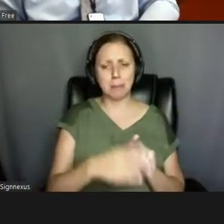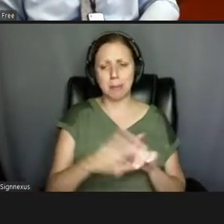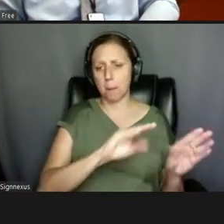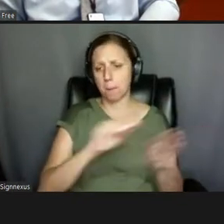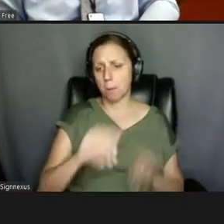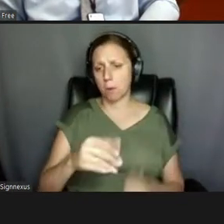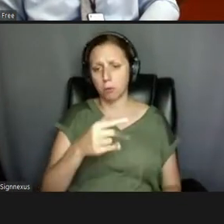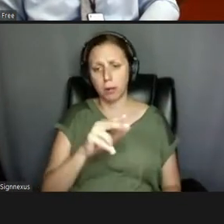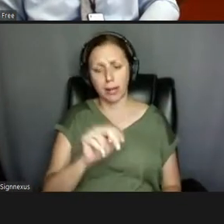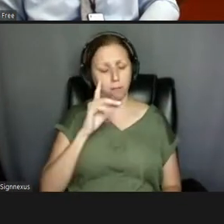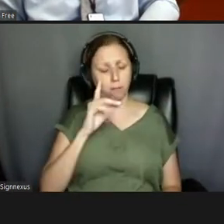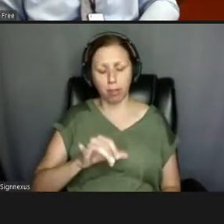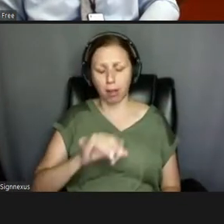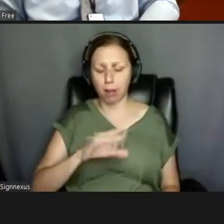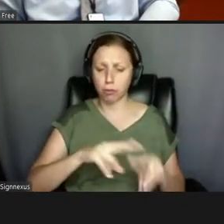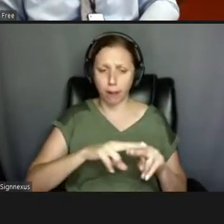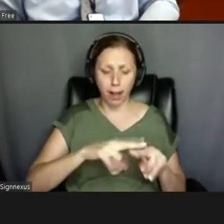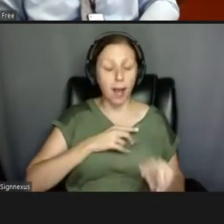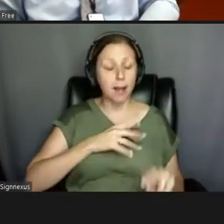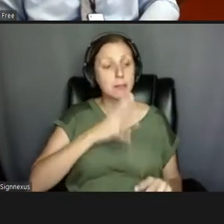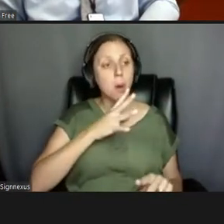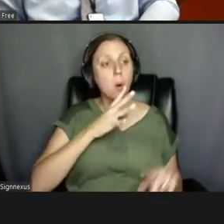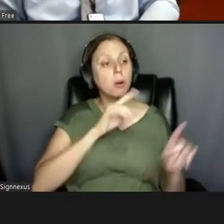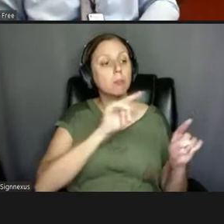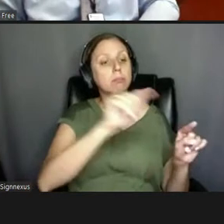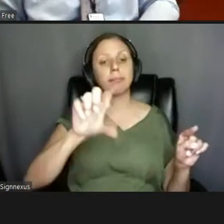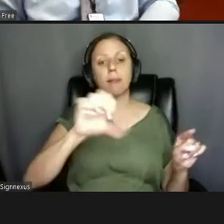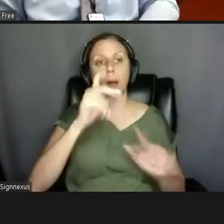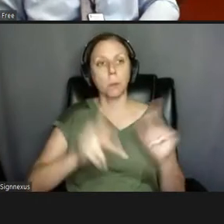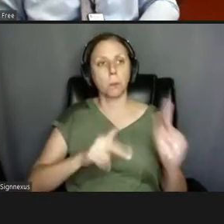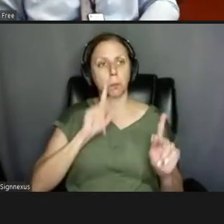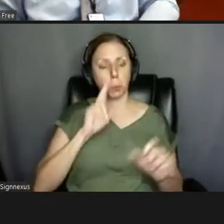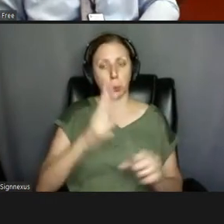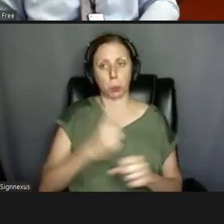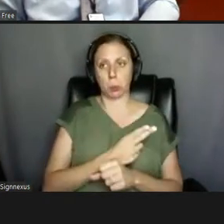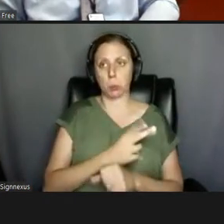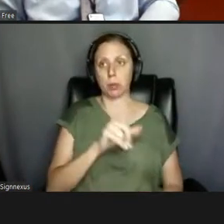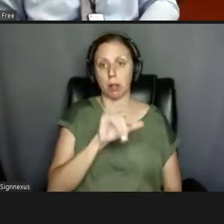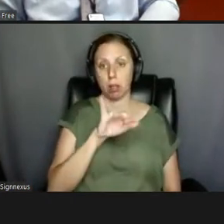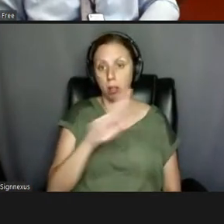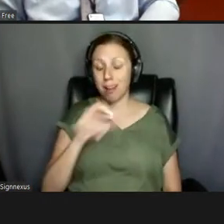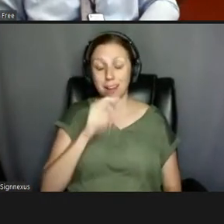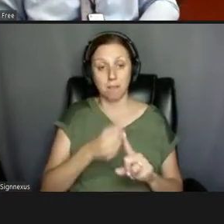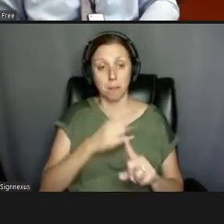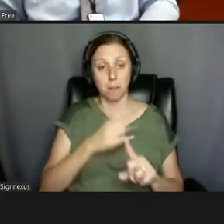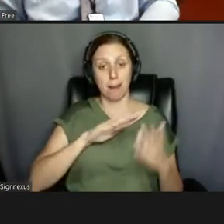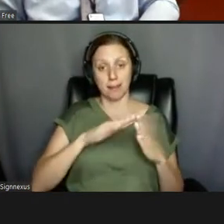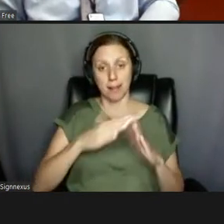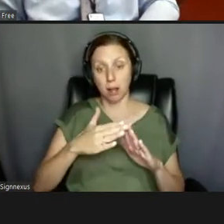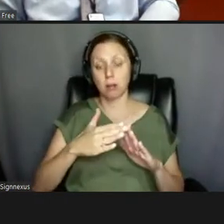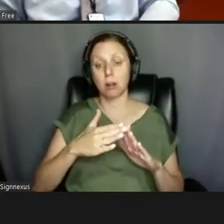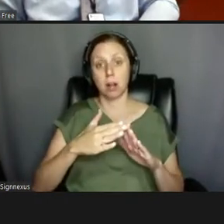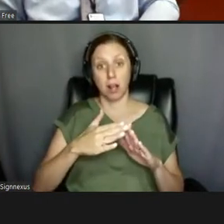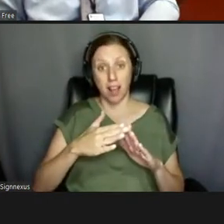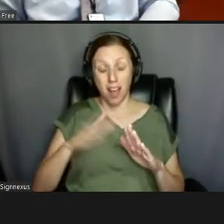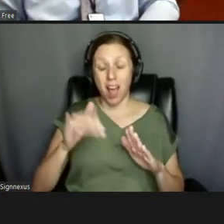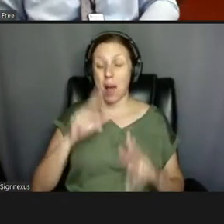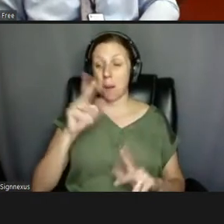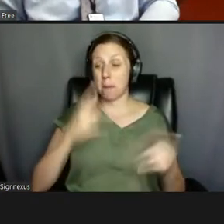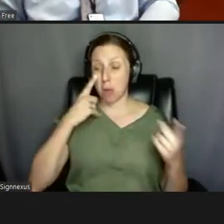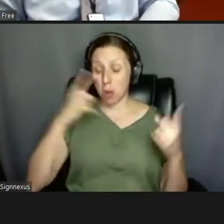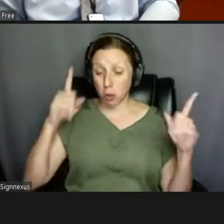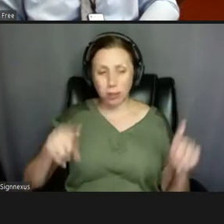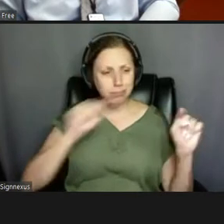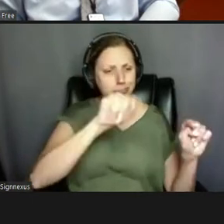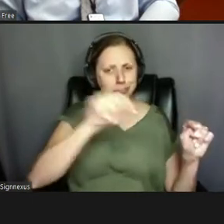this. And I've spoken to other people who, you know, take the Long Island Railroad who aren't from my town. And the overwhelming consensus that they say is, well,